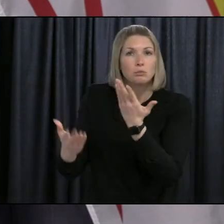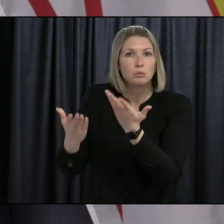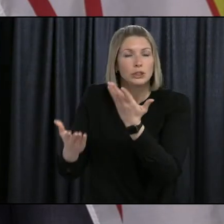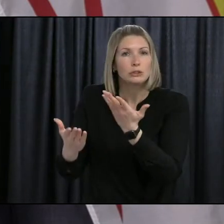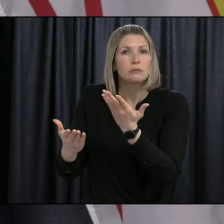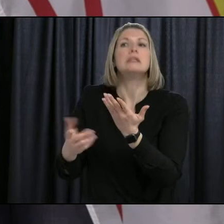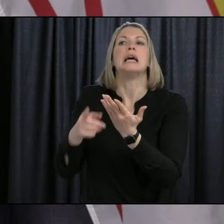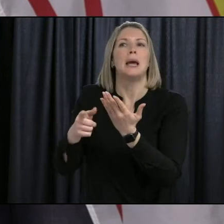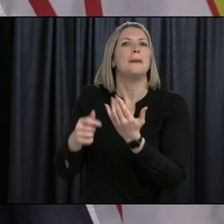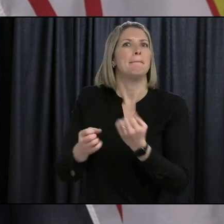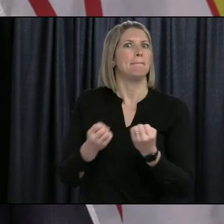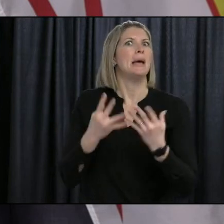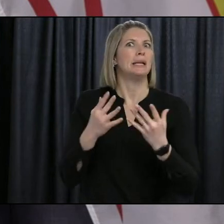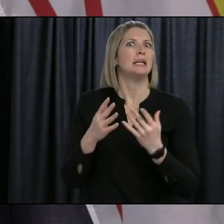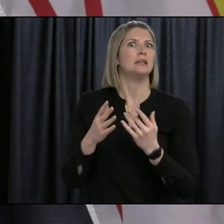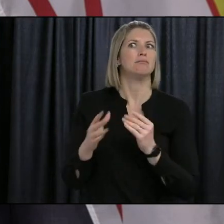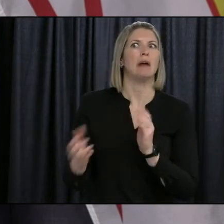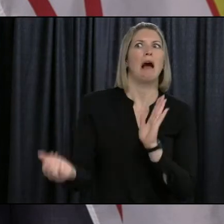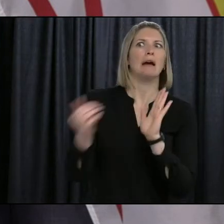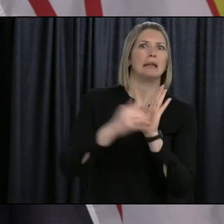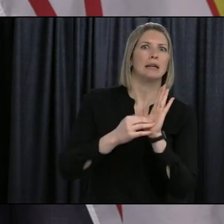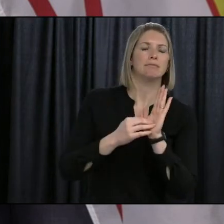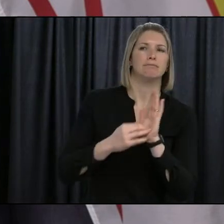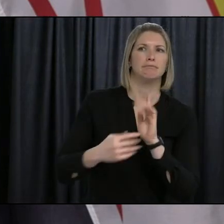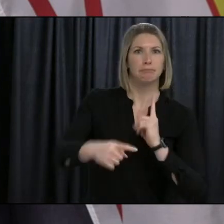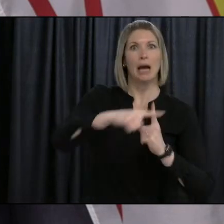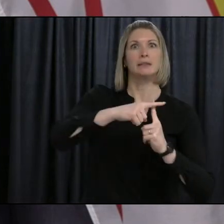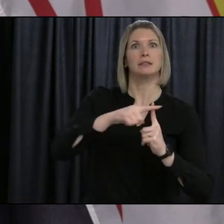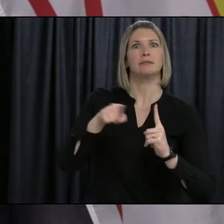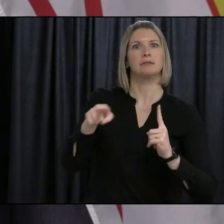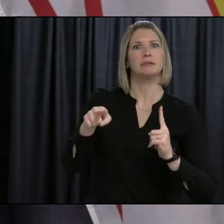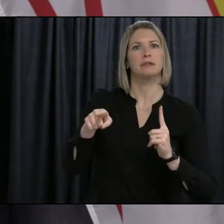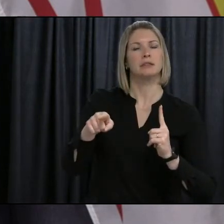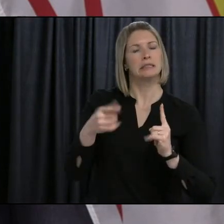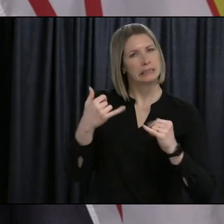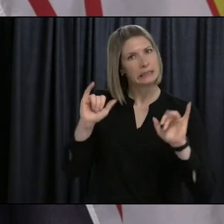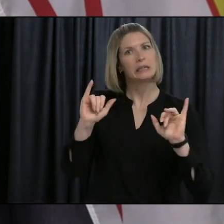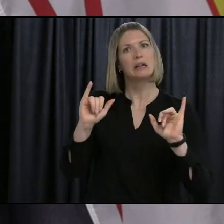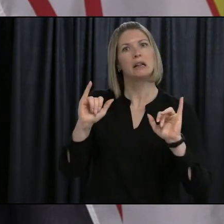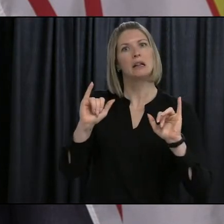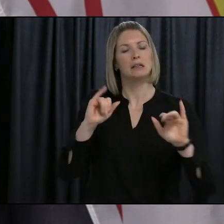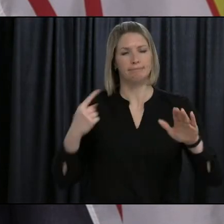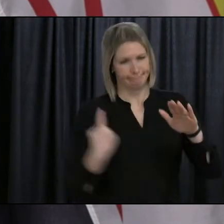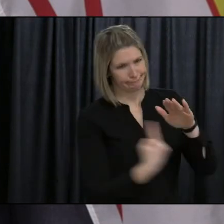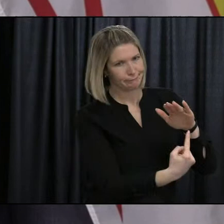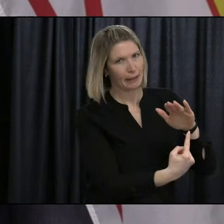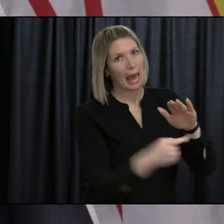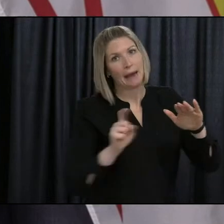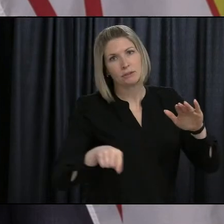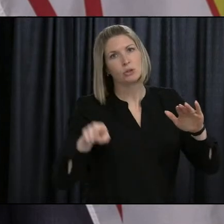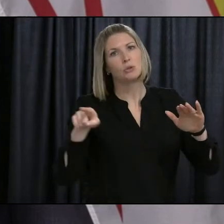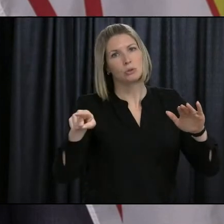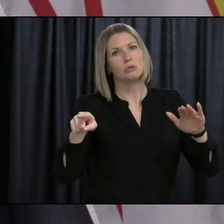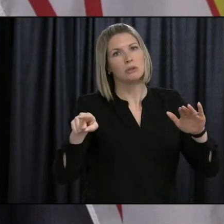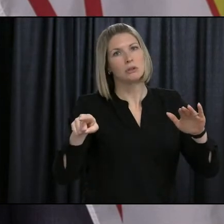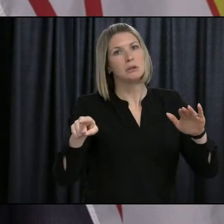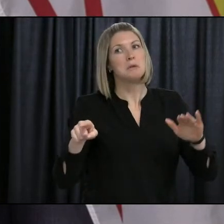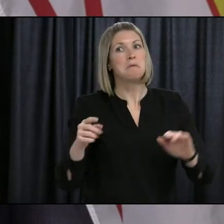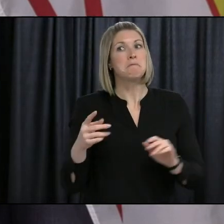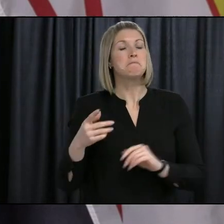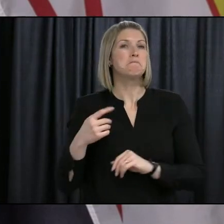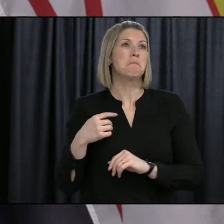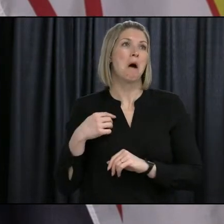see if anybody was asymptomatic and positive. So, and we did